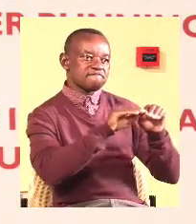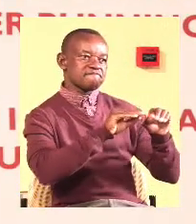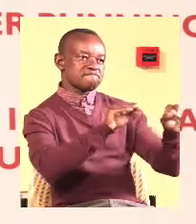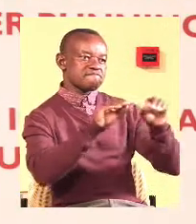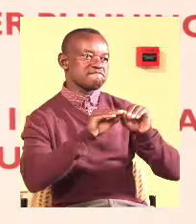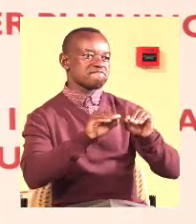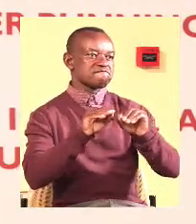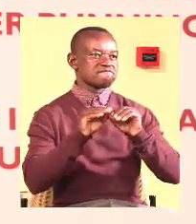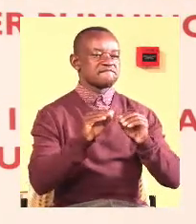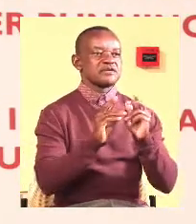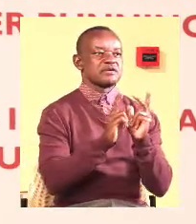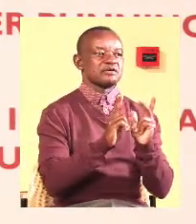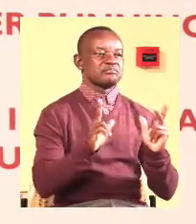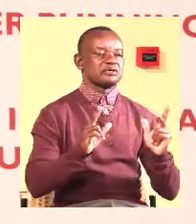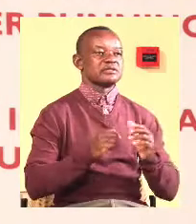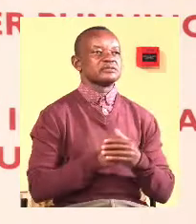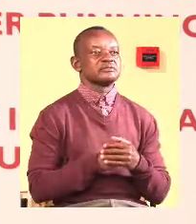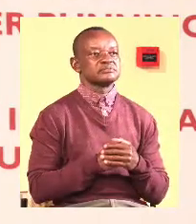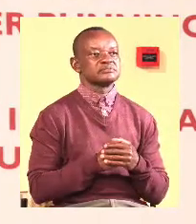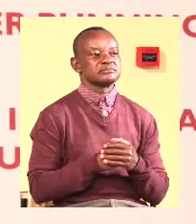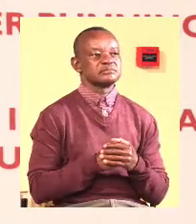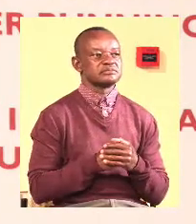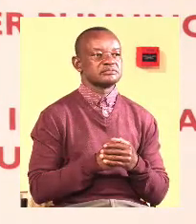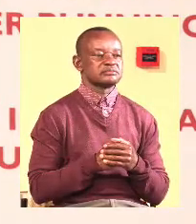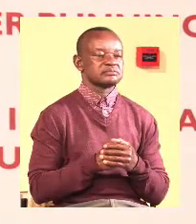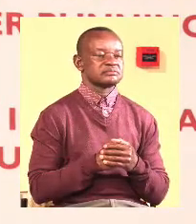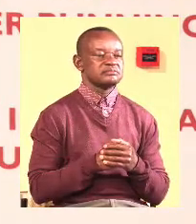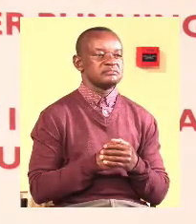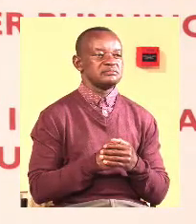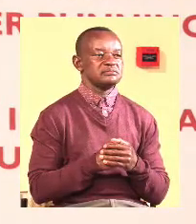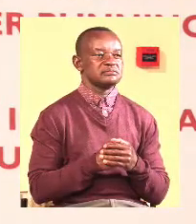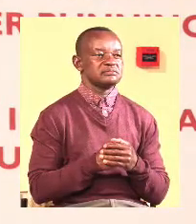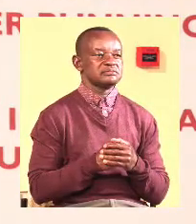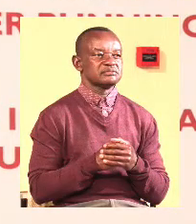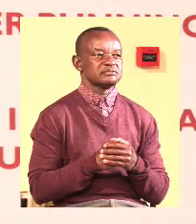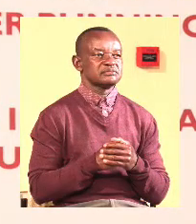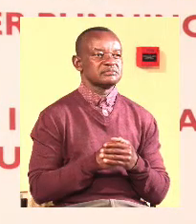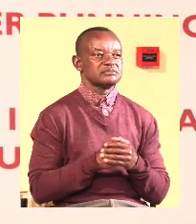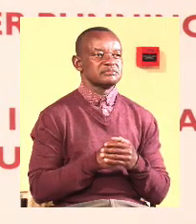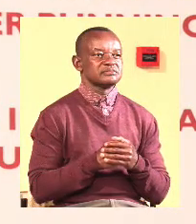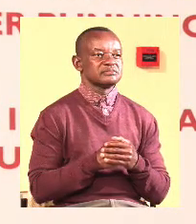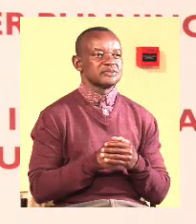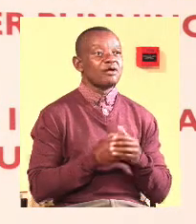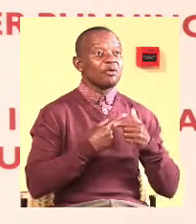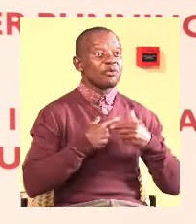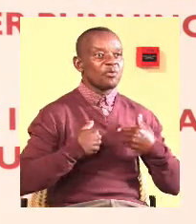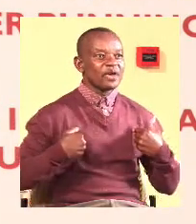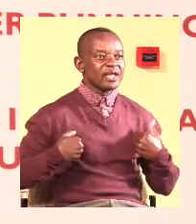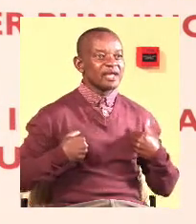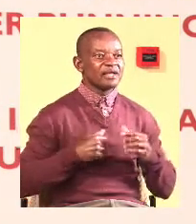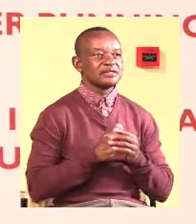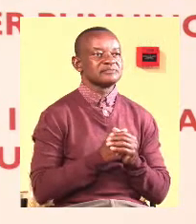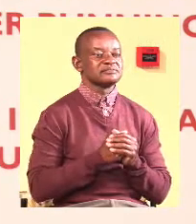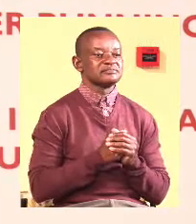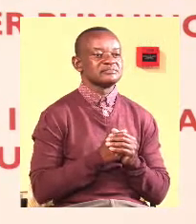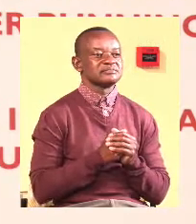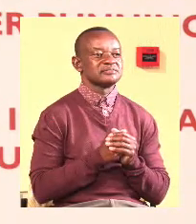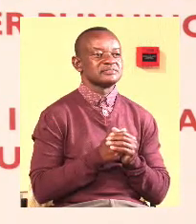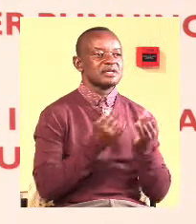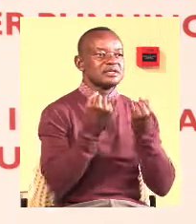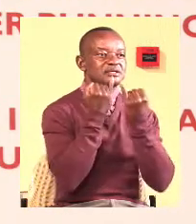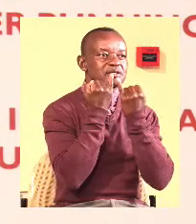to the question of what is being communicated about, or what is it that we want to bring to the attention